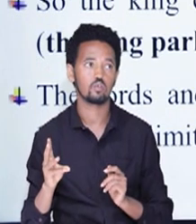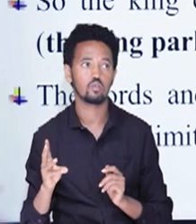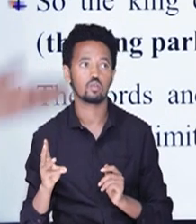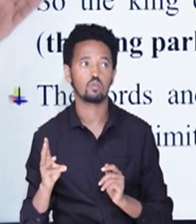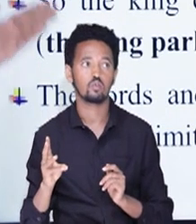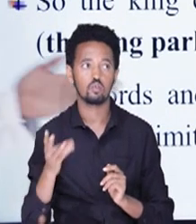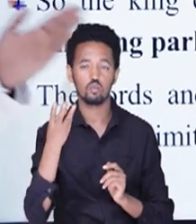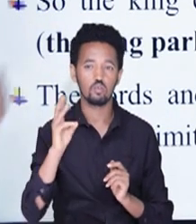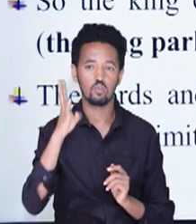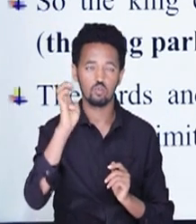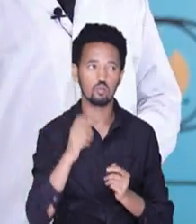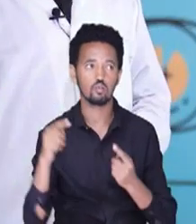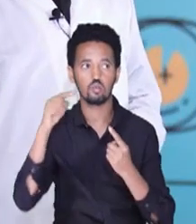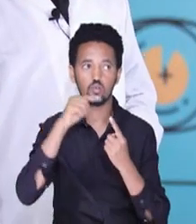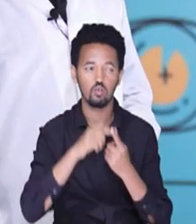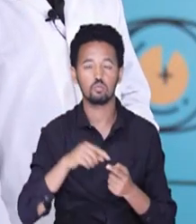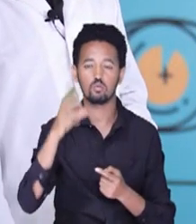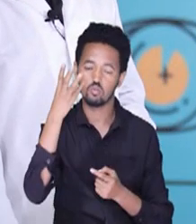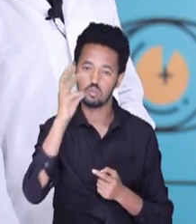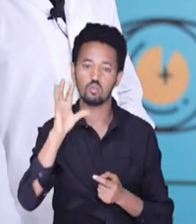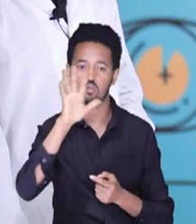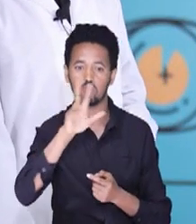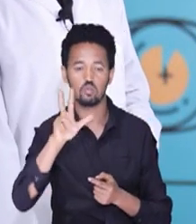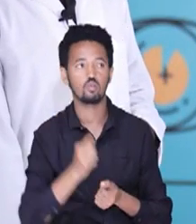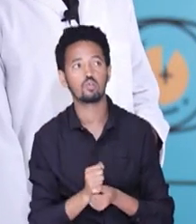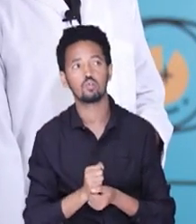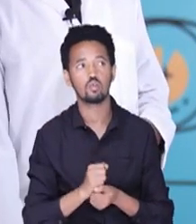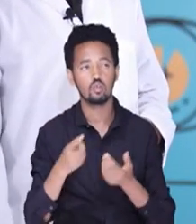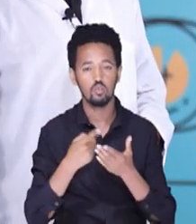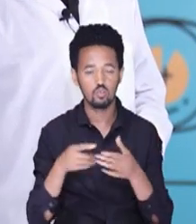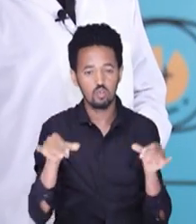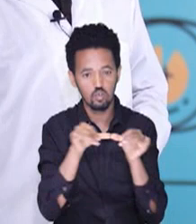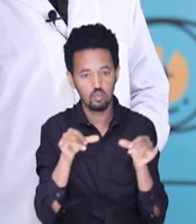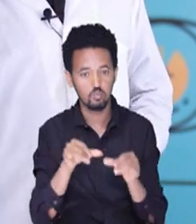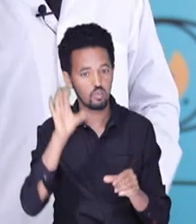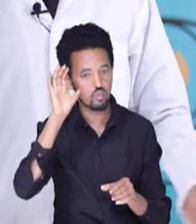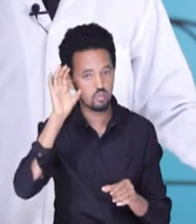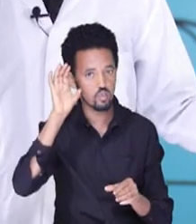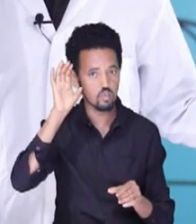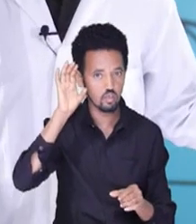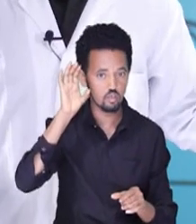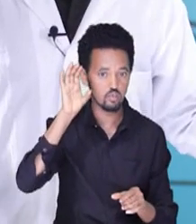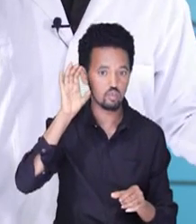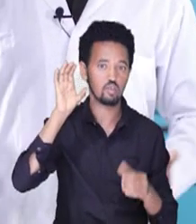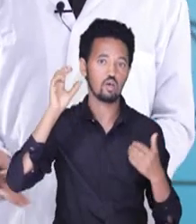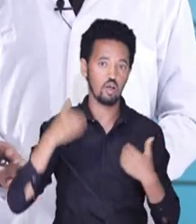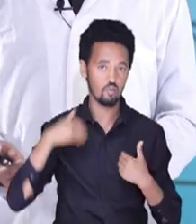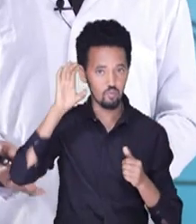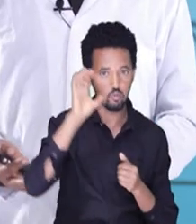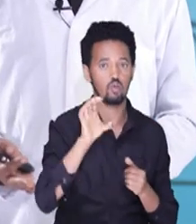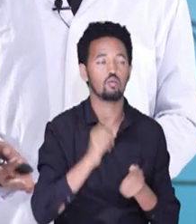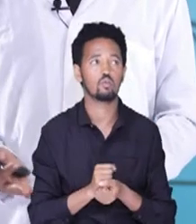1653. The Lords and the Commons against the king, he accepted the laws that limit his power. The First Civil